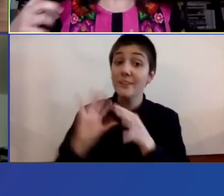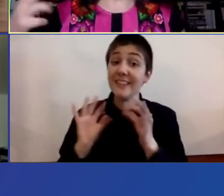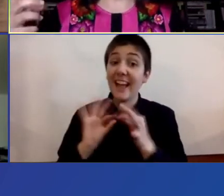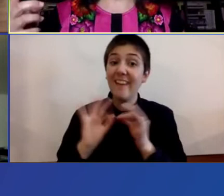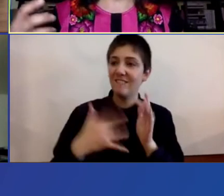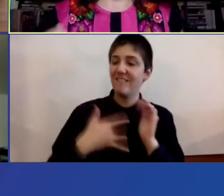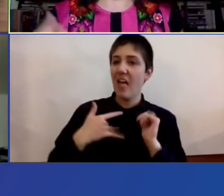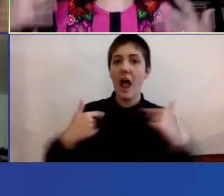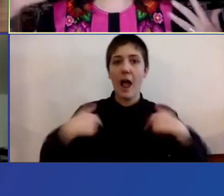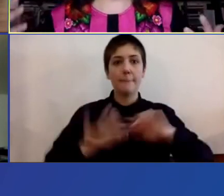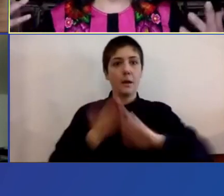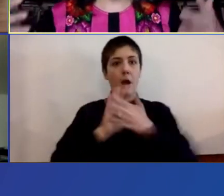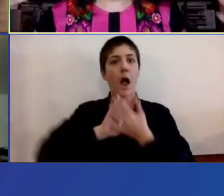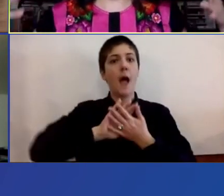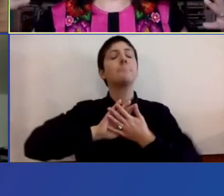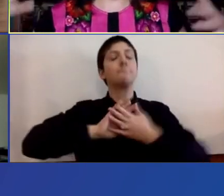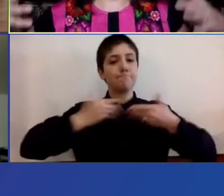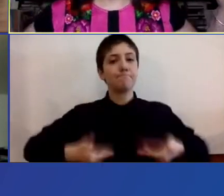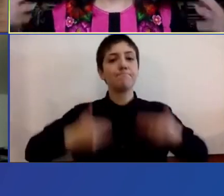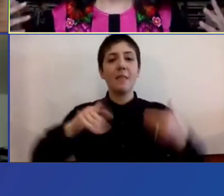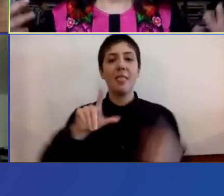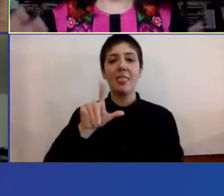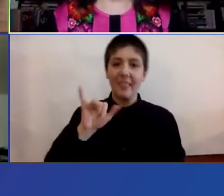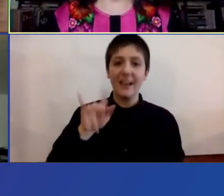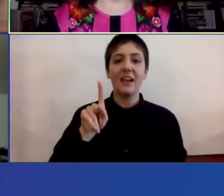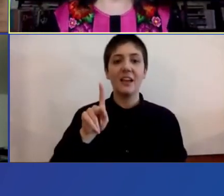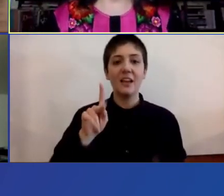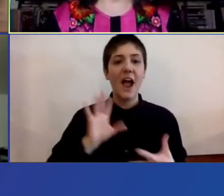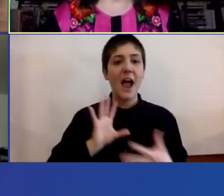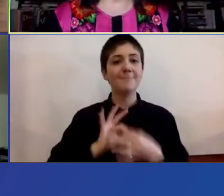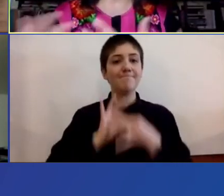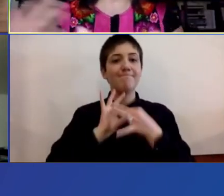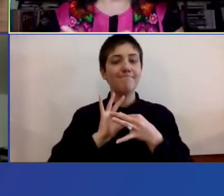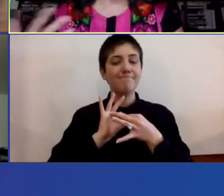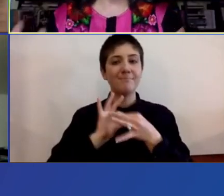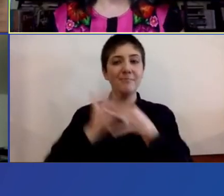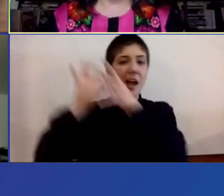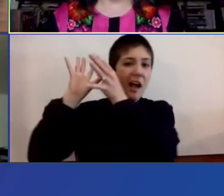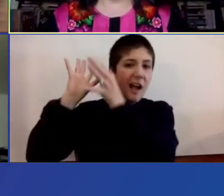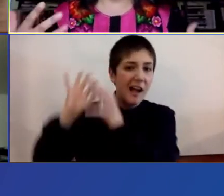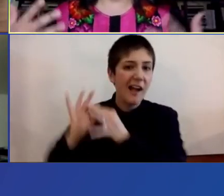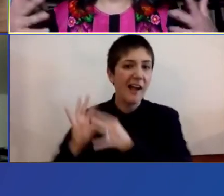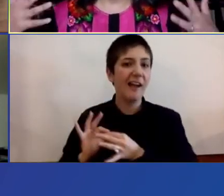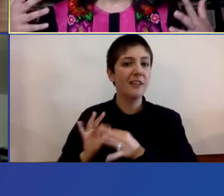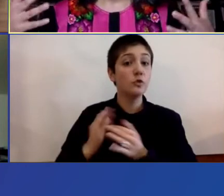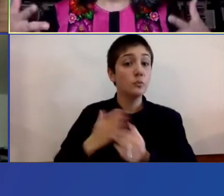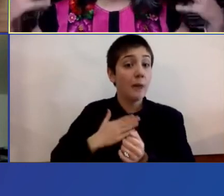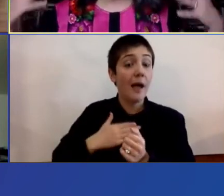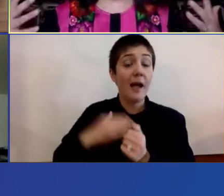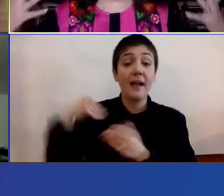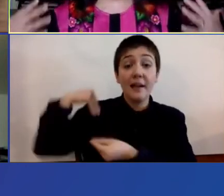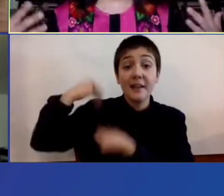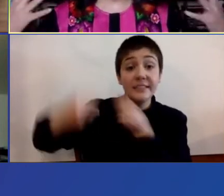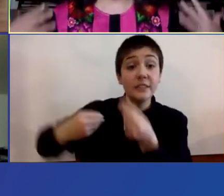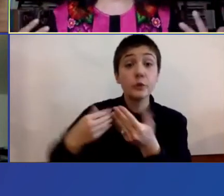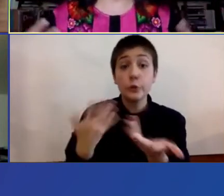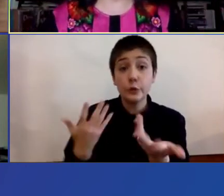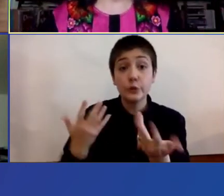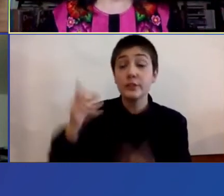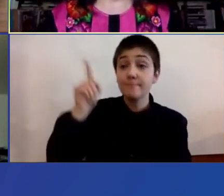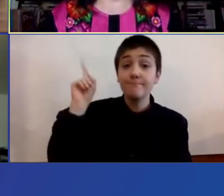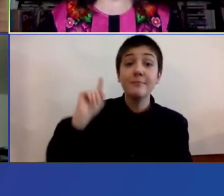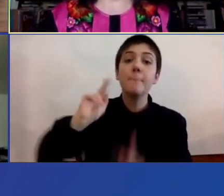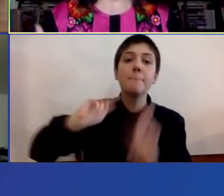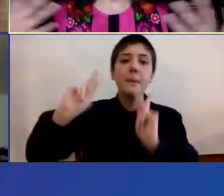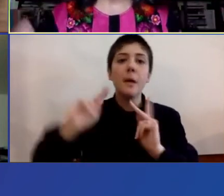to something bigger than you, to your ancestors, even if they are not direct ancestors, but the people who were before